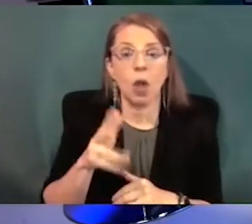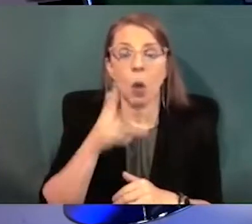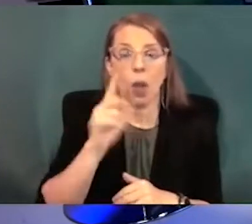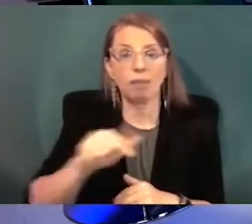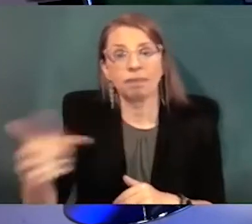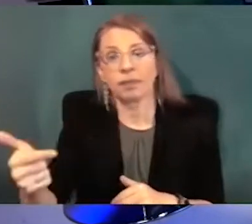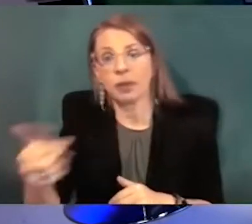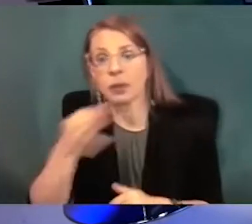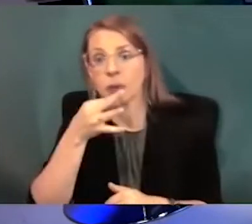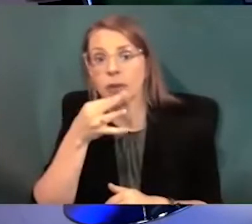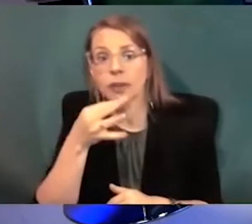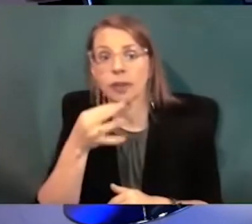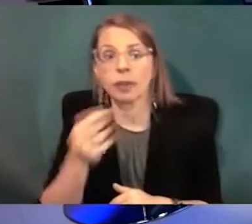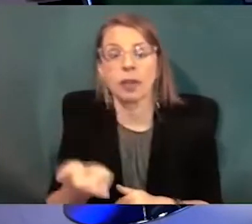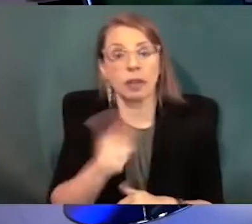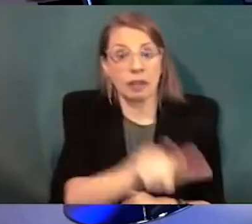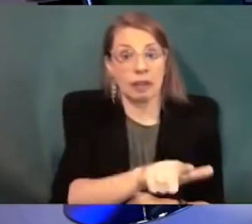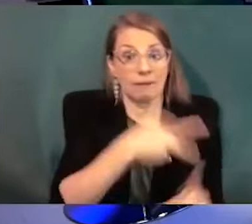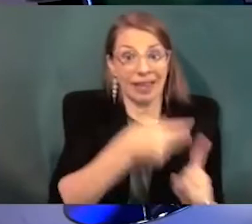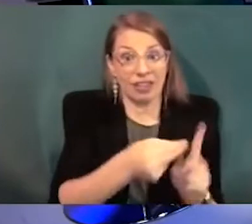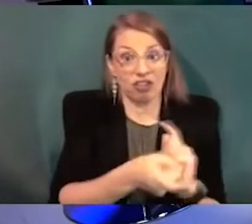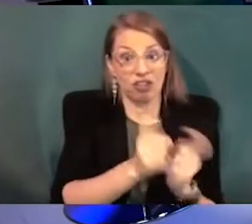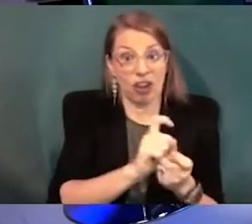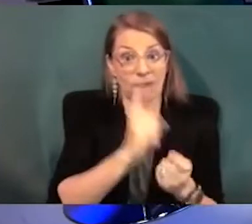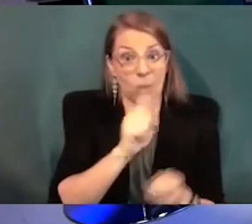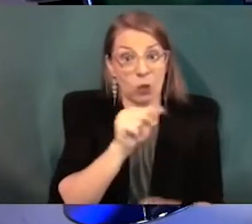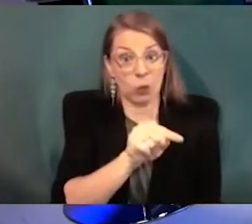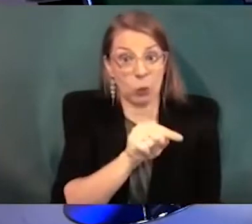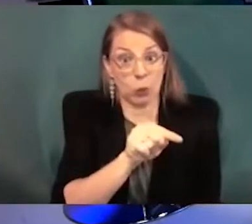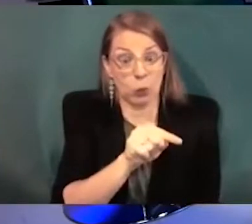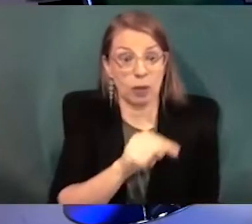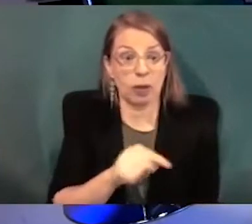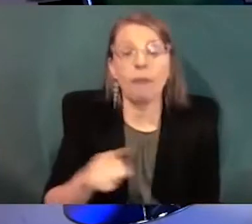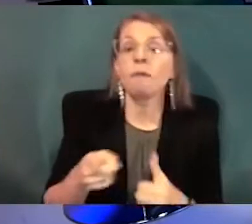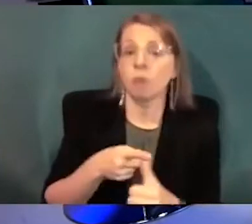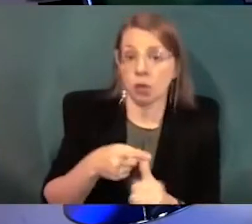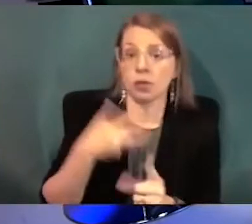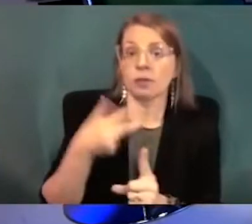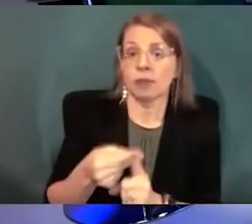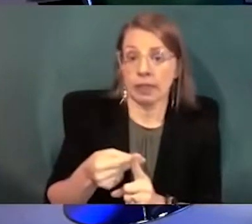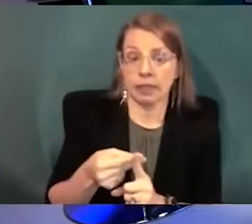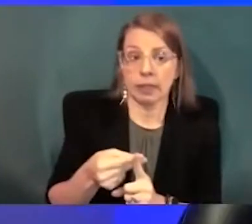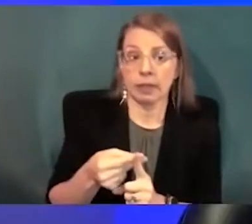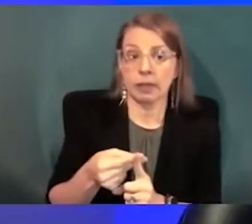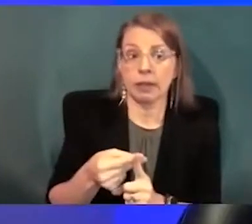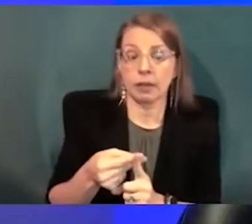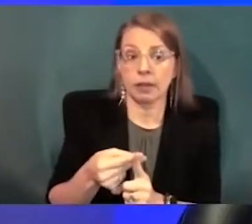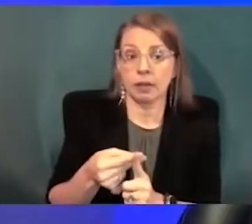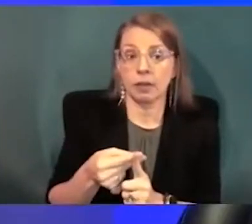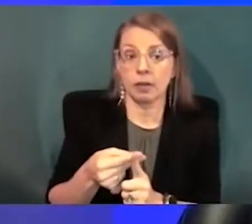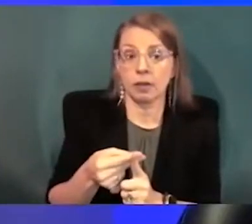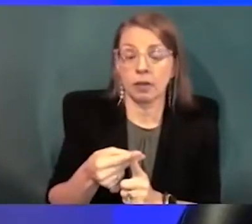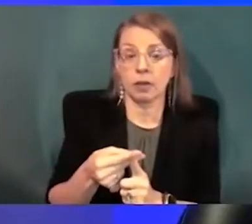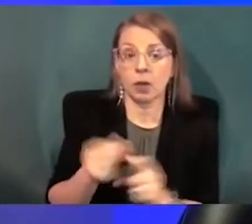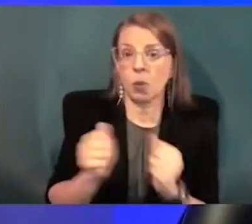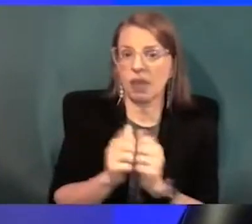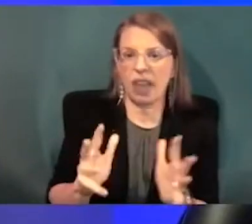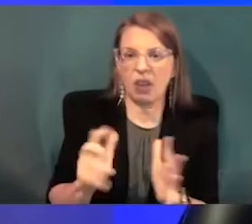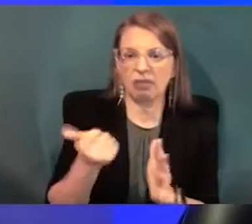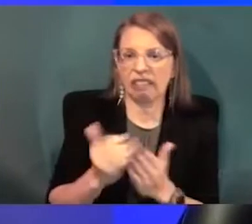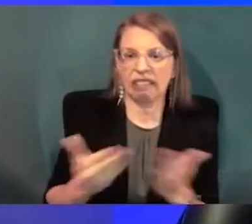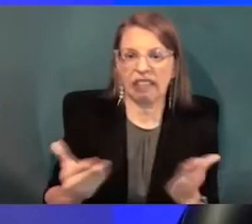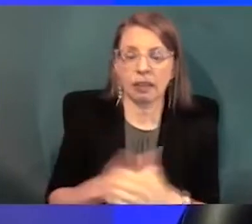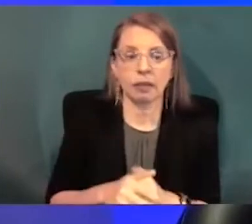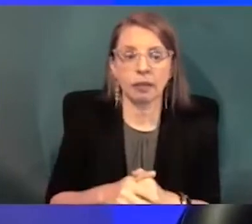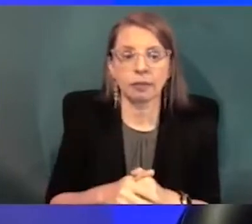Did vaccination change it for you? So the first vaccination, without anything,